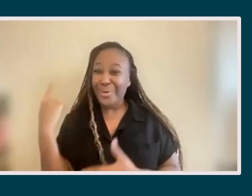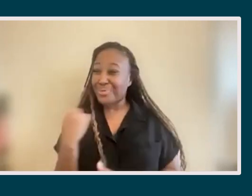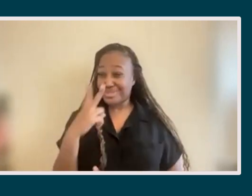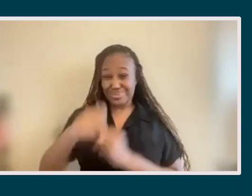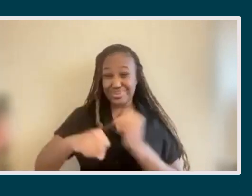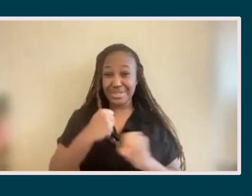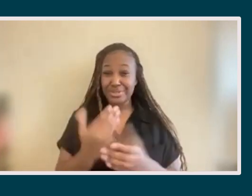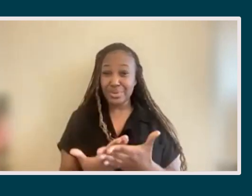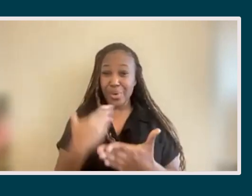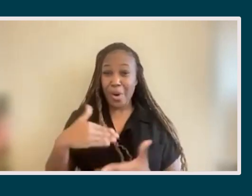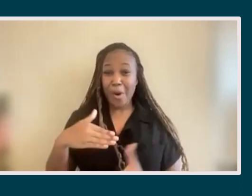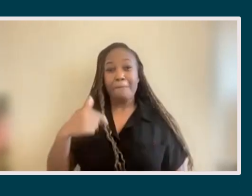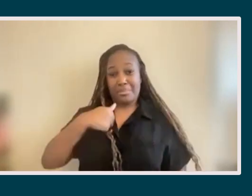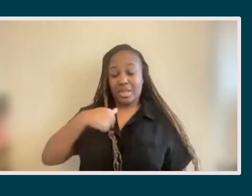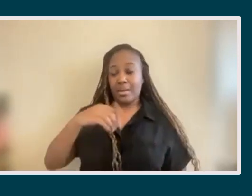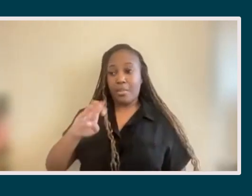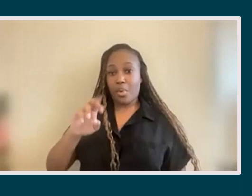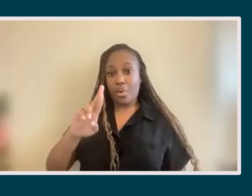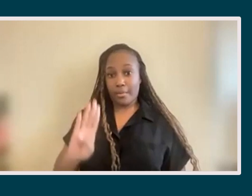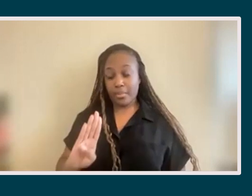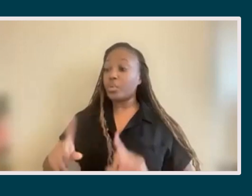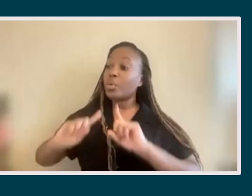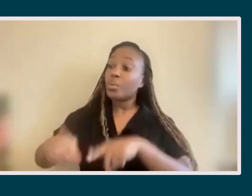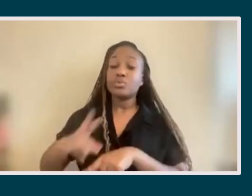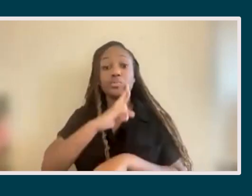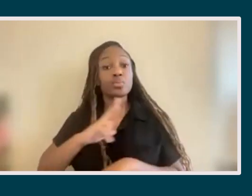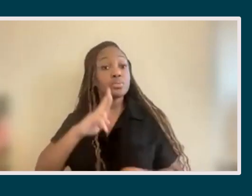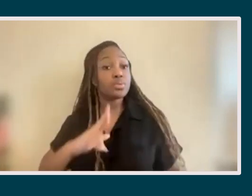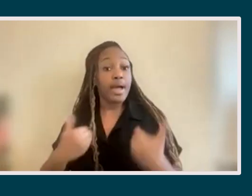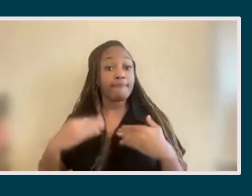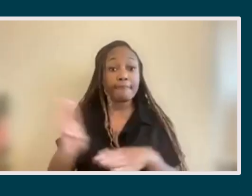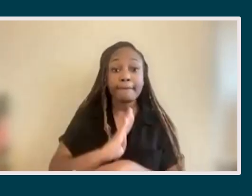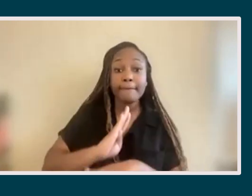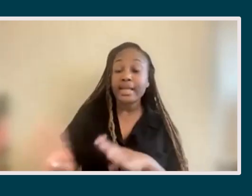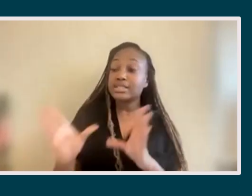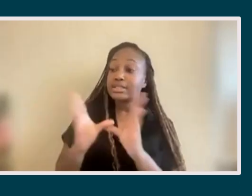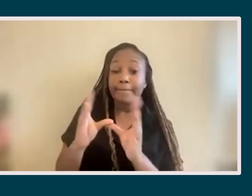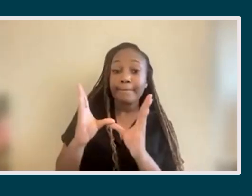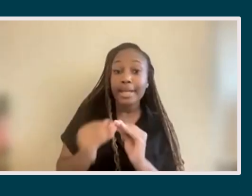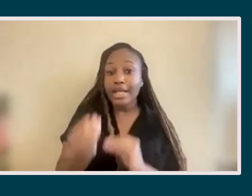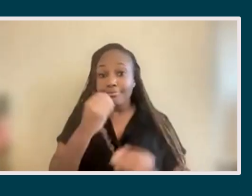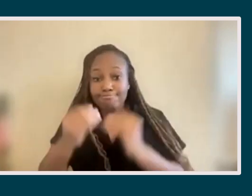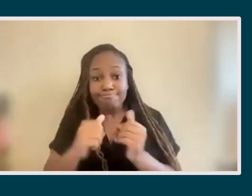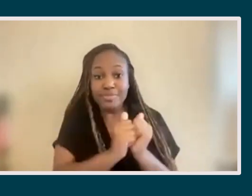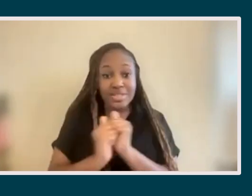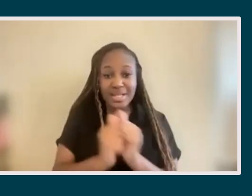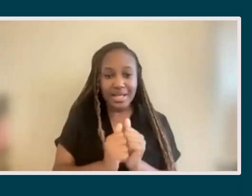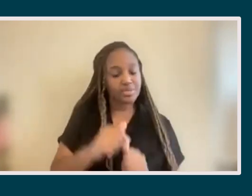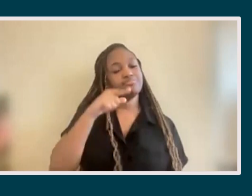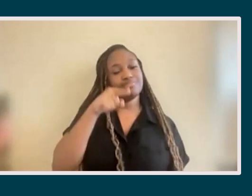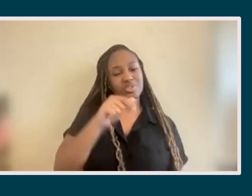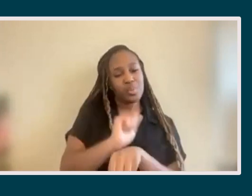ago, Barb and I went to a restaurant to have a business meal, because she's been my IT person for as long as I've known